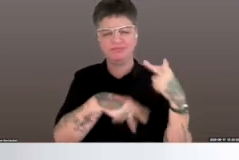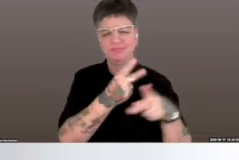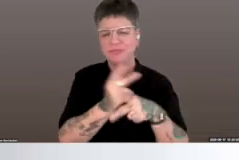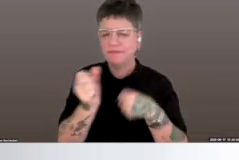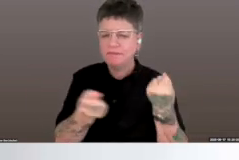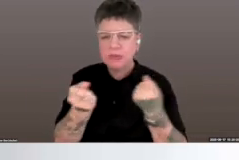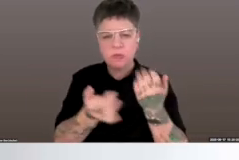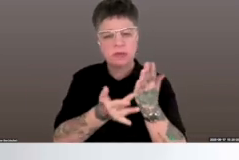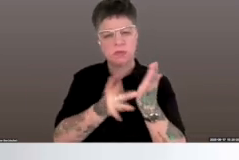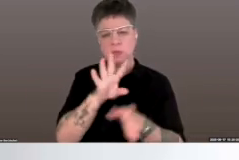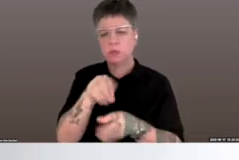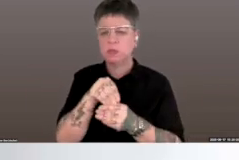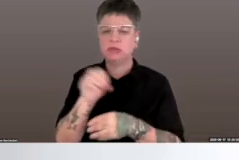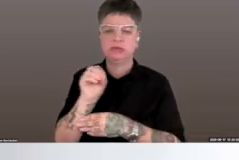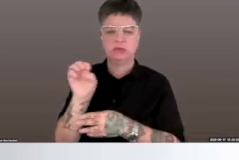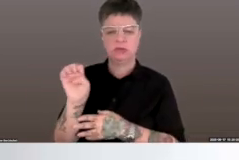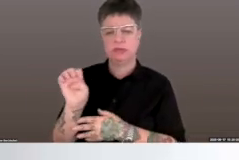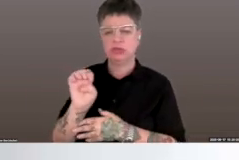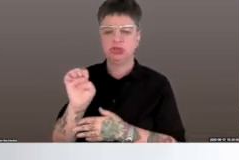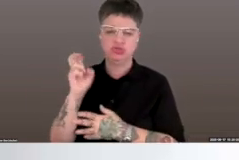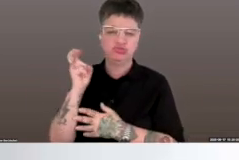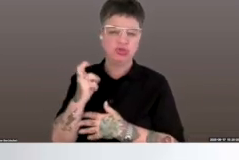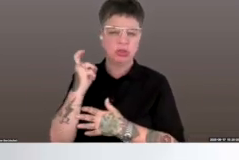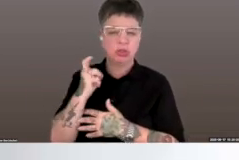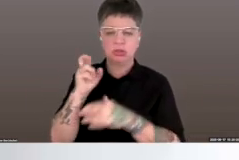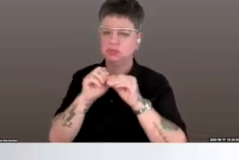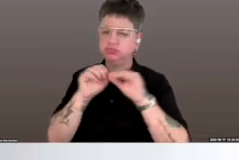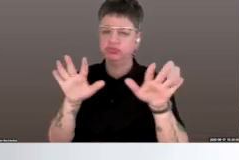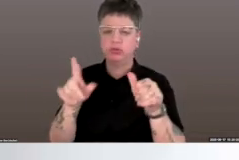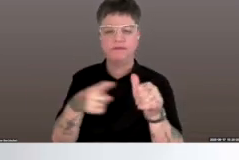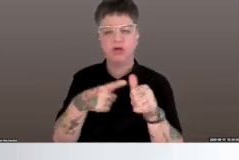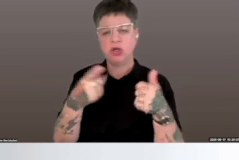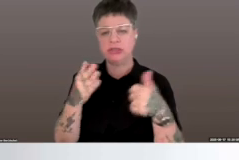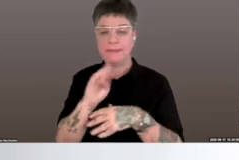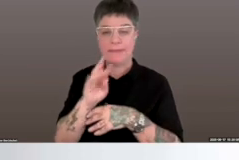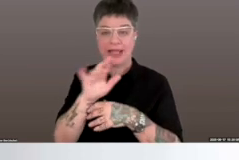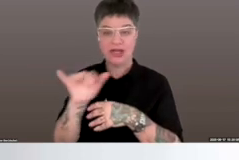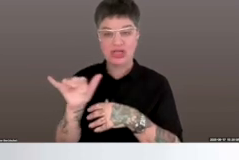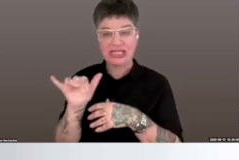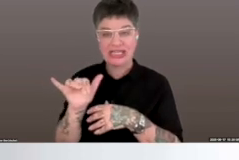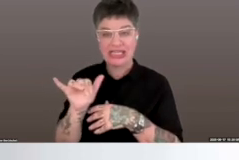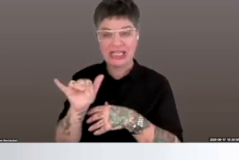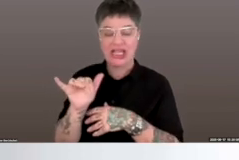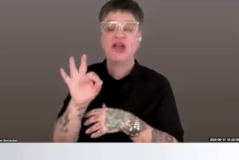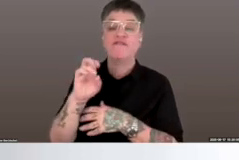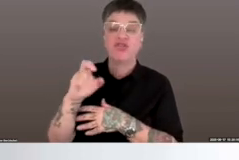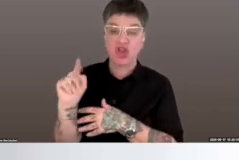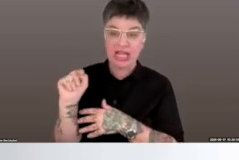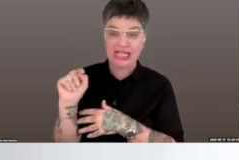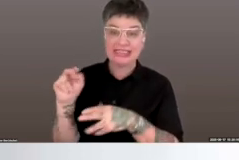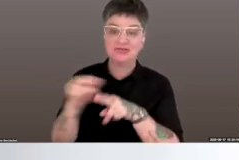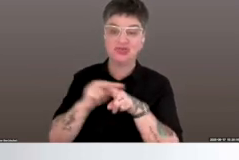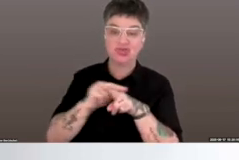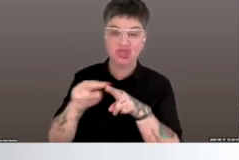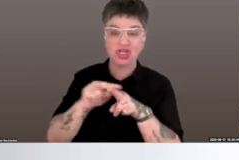included. Obviously, zero emission trucks. We've had deployment of the world's first battery electric freight locomotive, the world's first hydrogen fuel